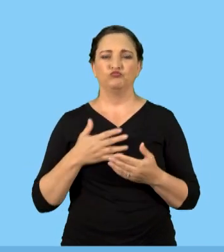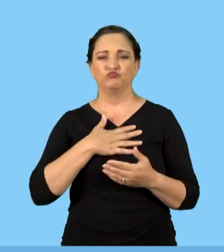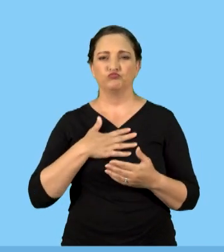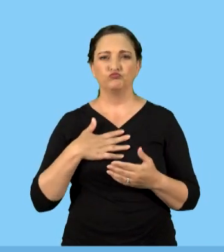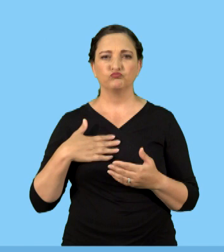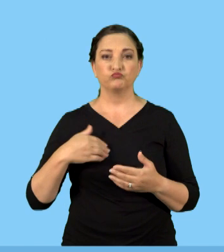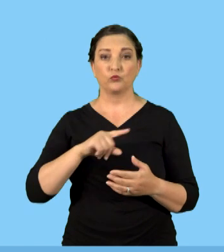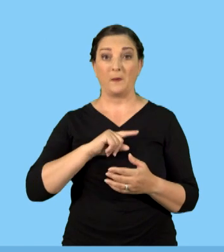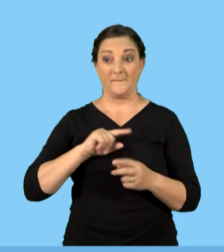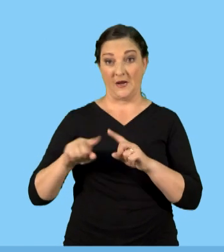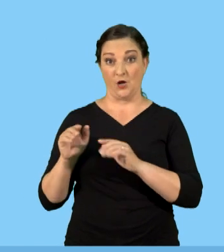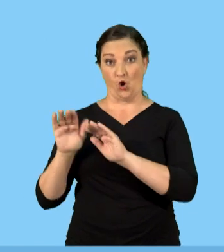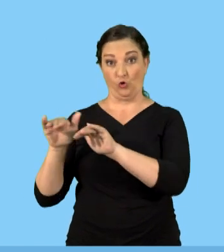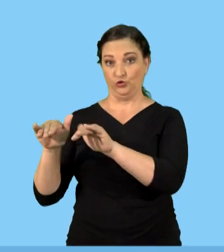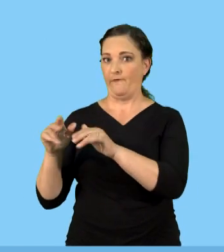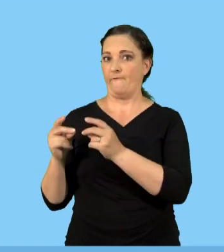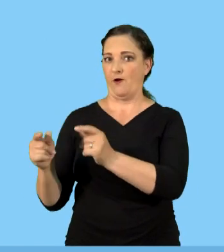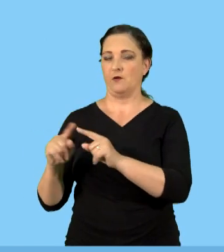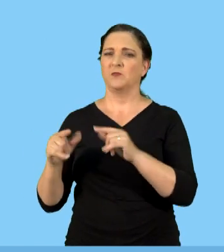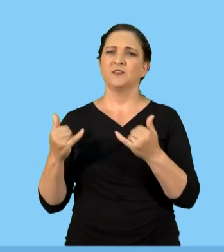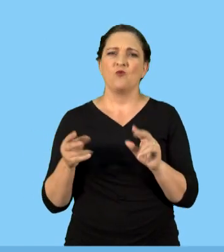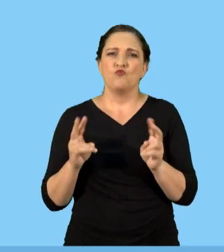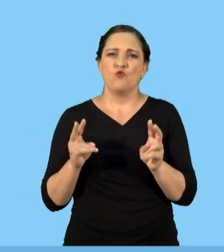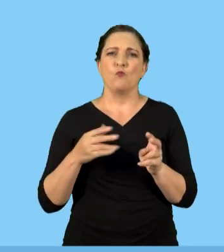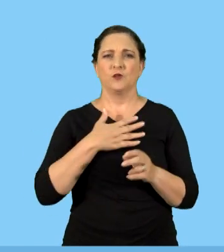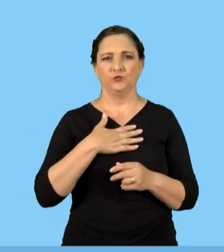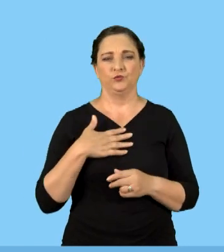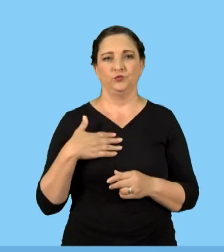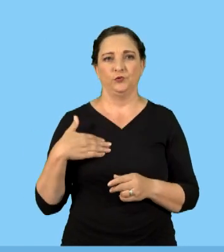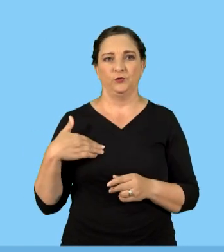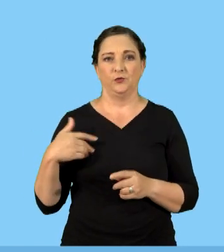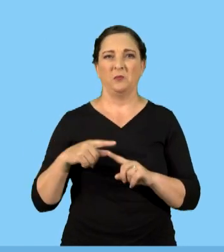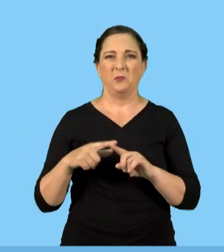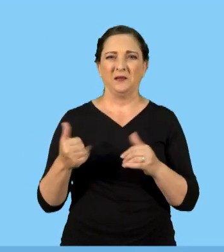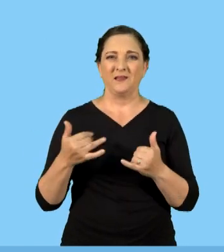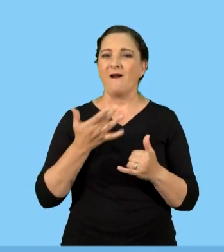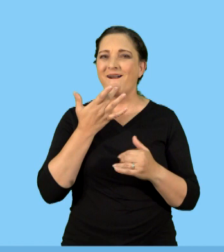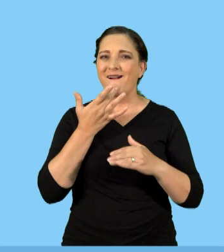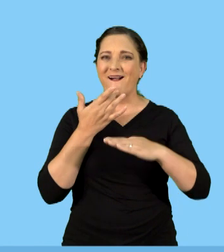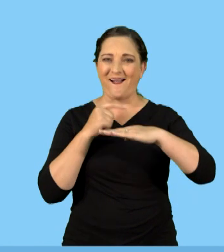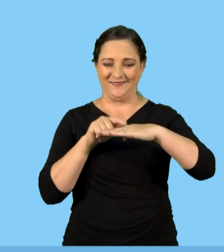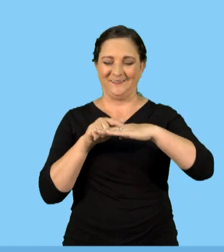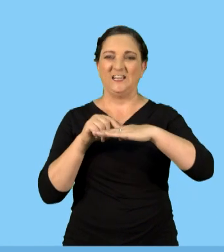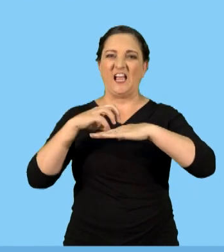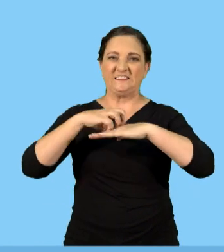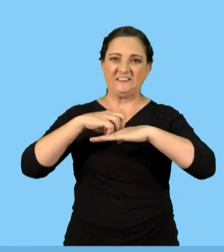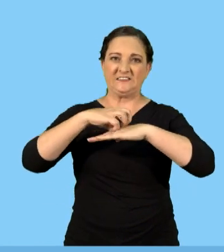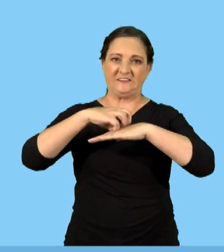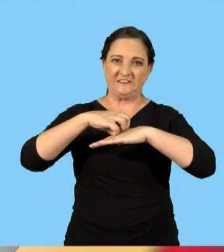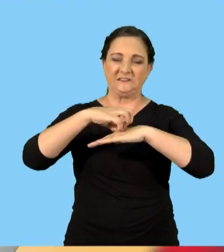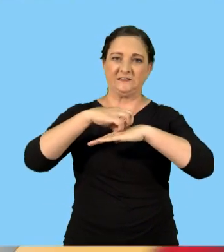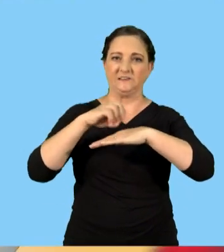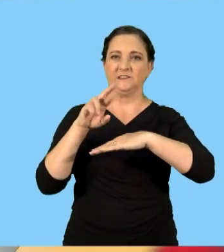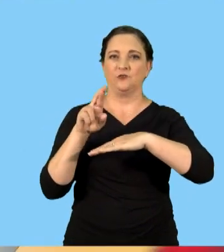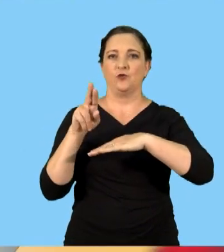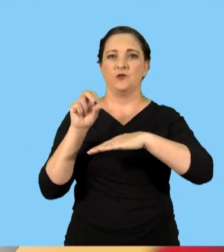it's not near the ocean. Now this iron is gradually eaten away as it reacts slowly with the oxygen. Remember, it